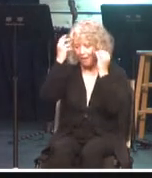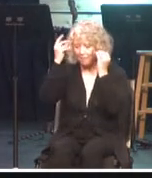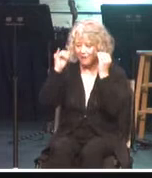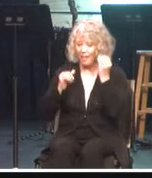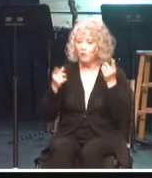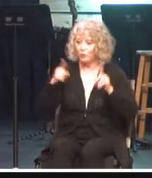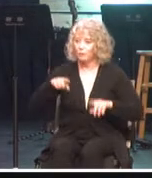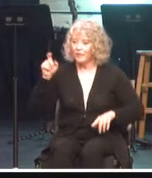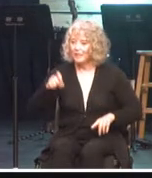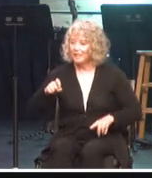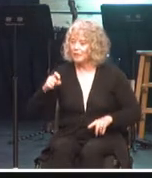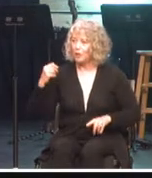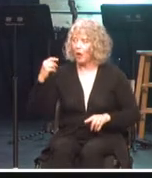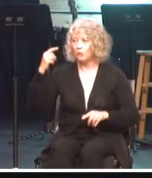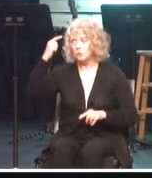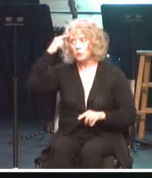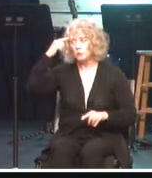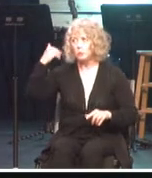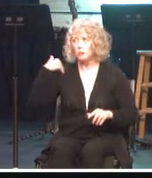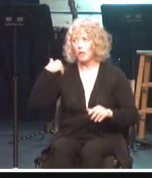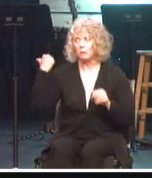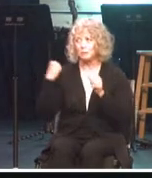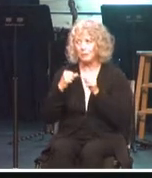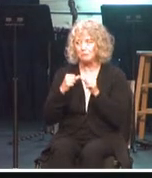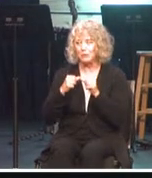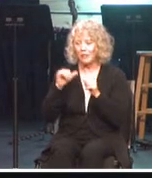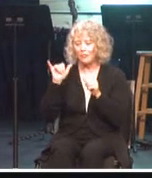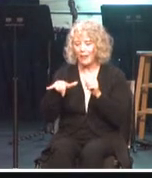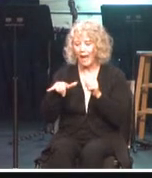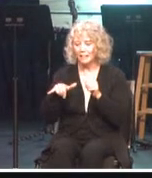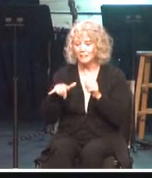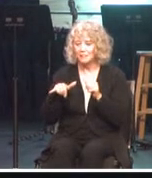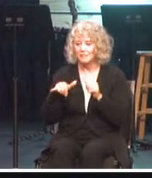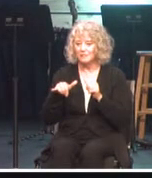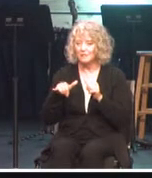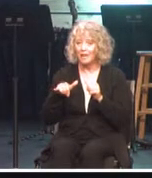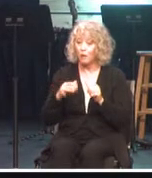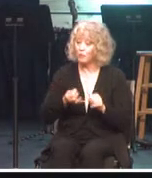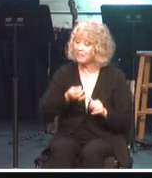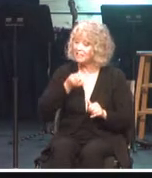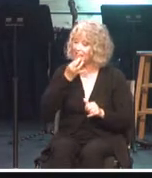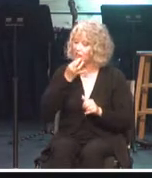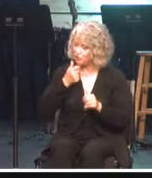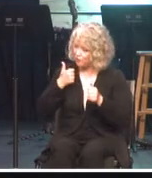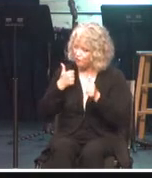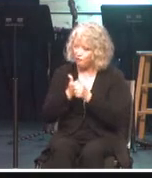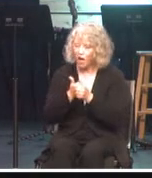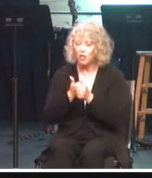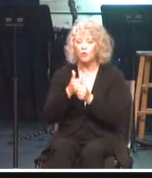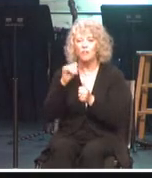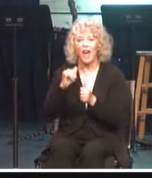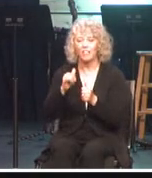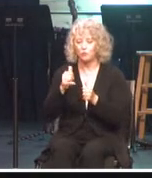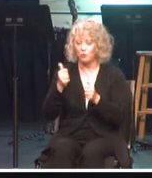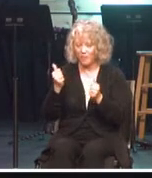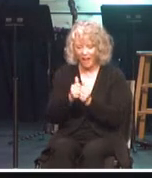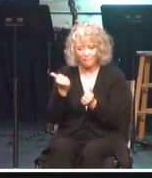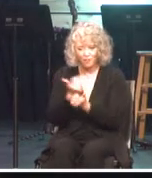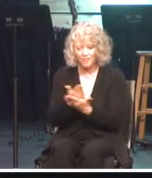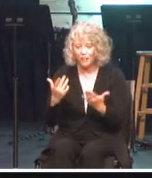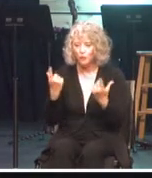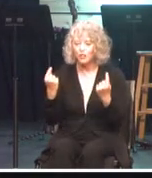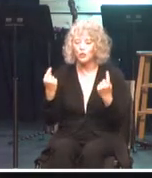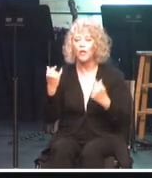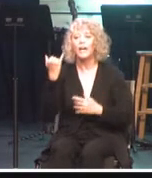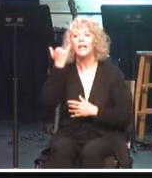necessary, and by daring to reckon it true in all we do. And then this statement. In